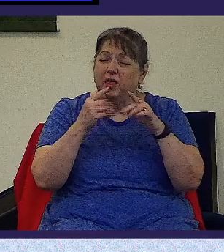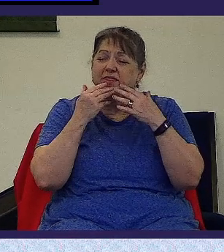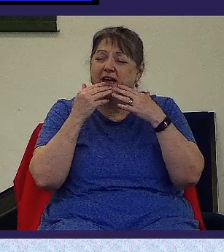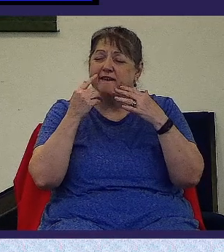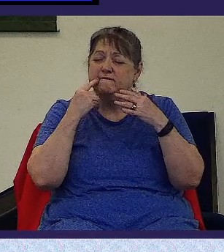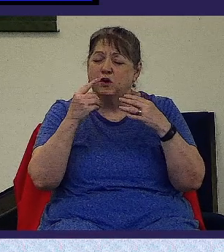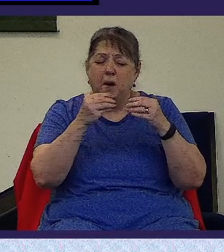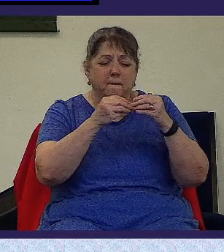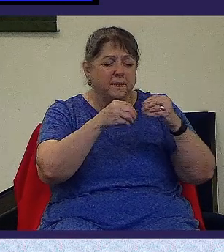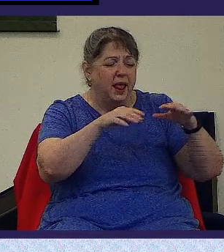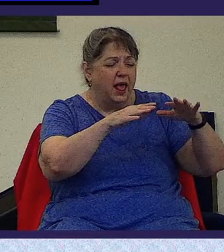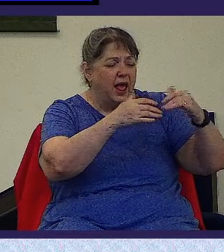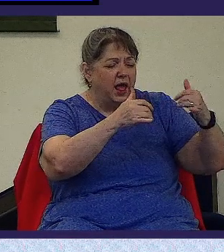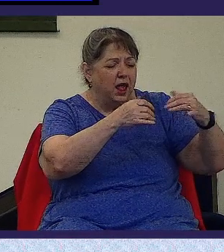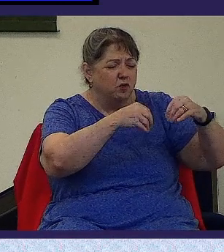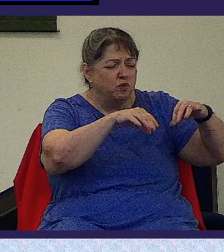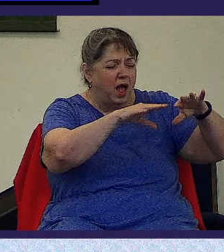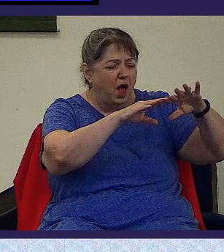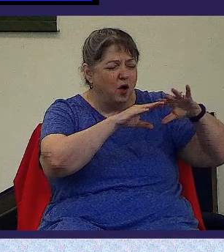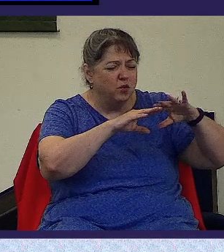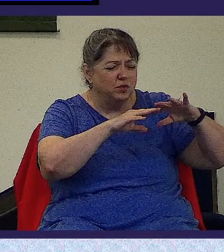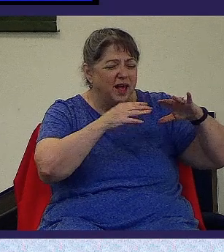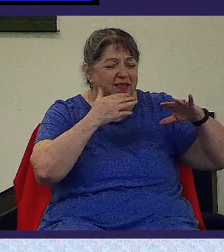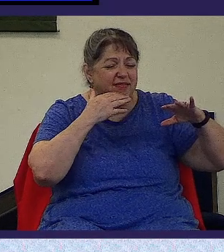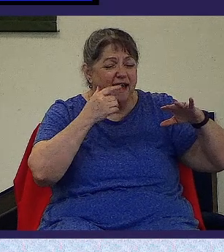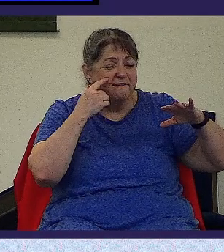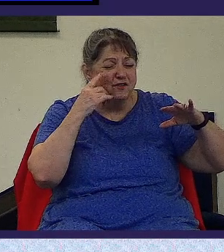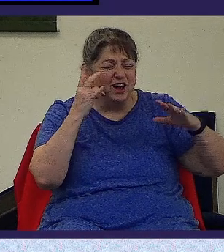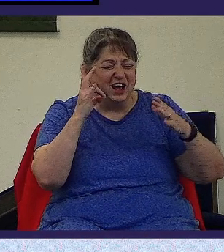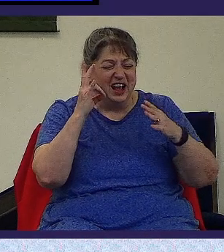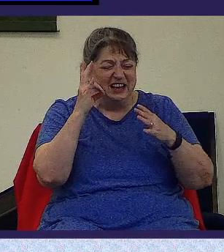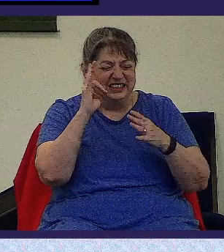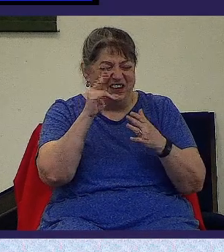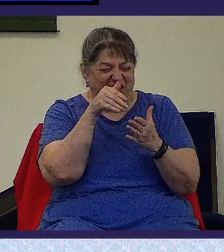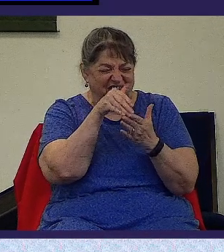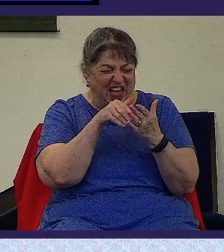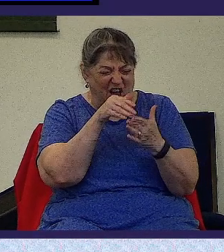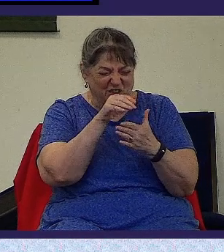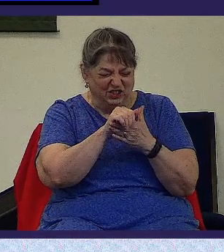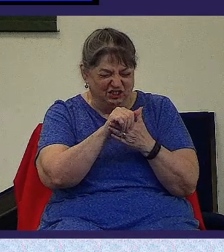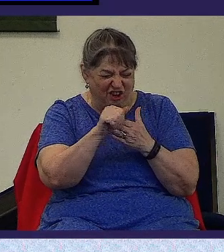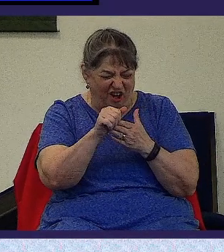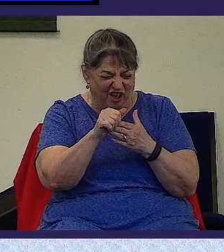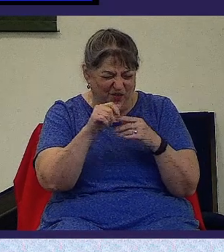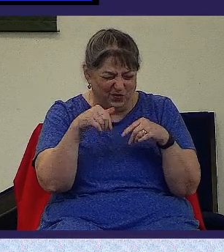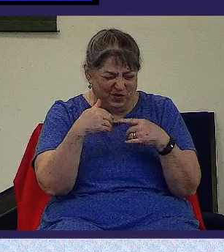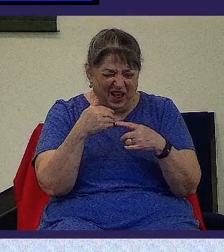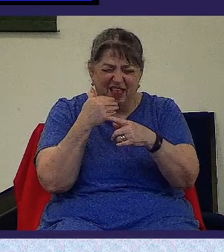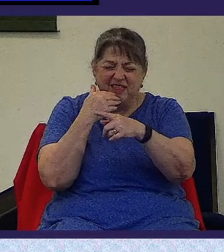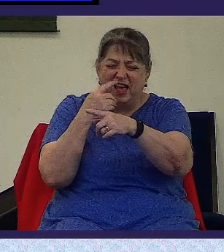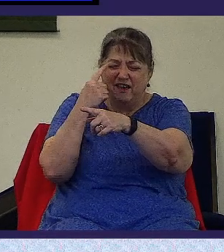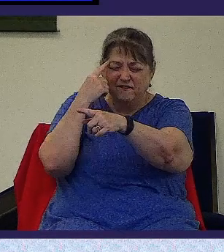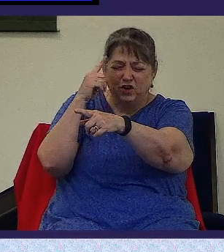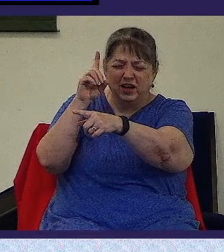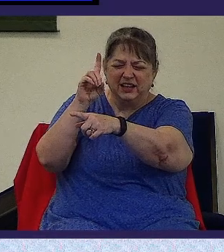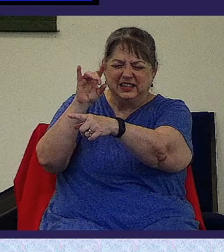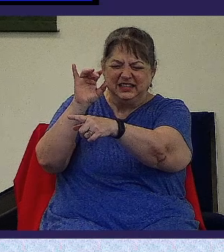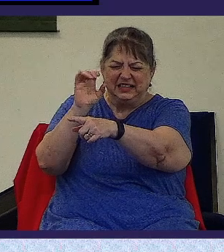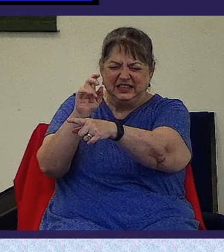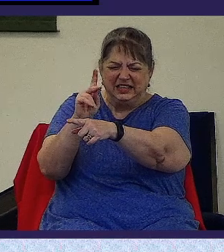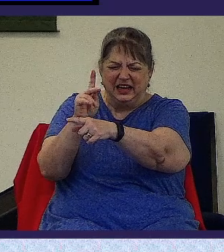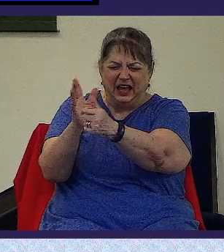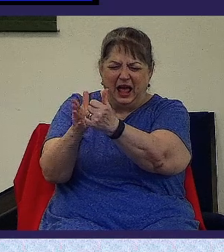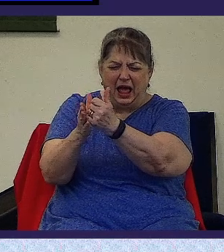father for the slightly over seven thousand dollars we've already received thank you for brother dick mapes who has uh